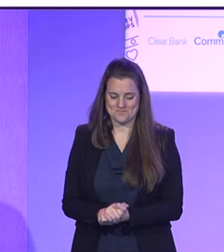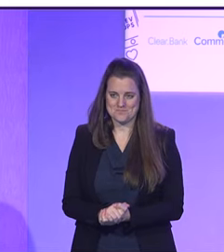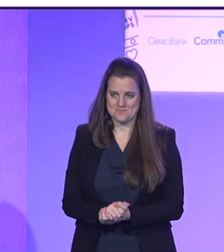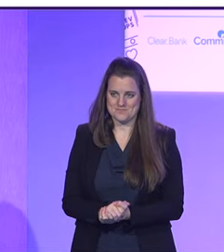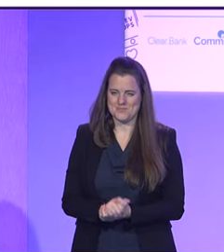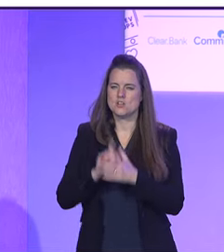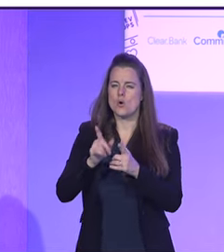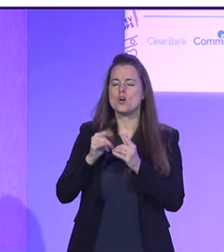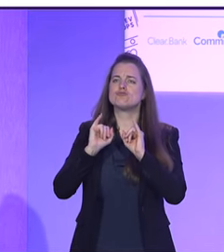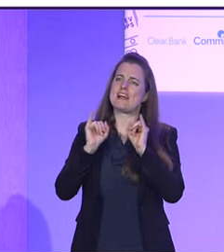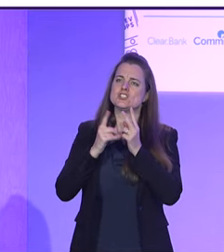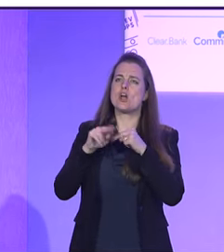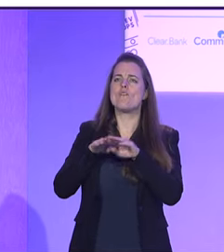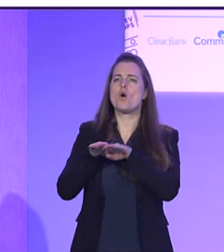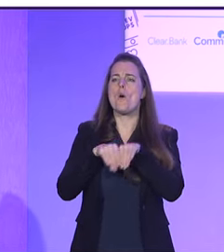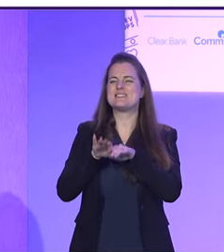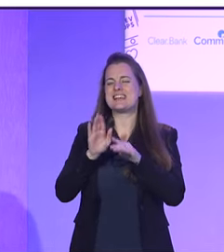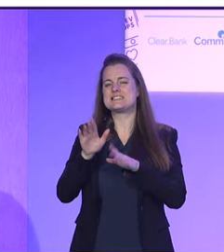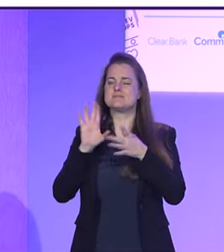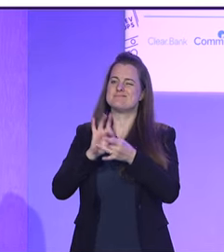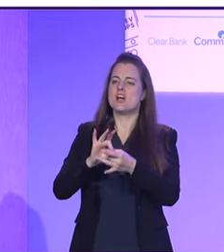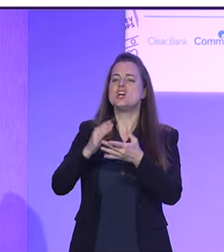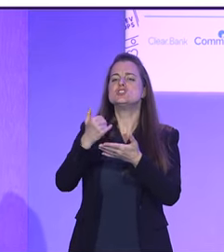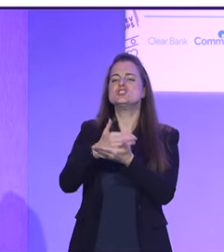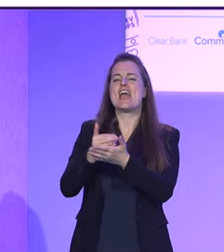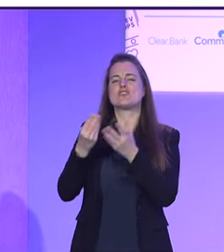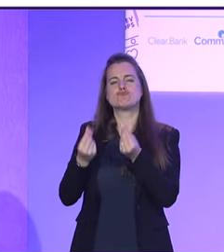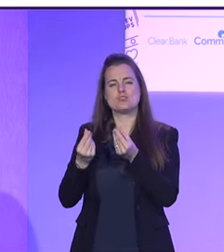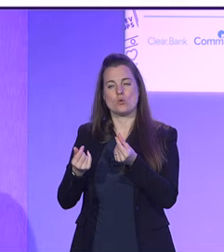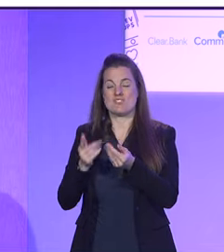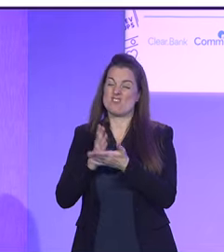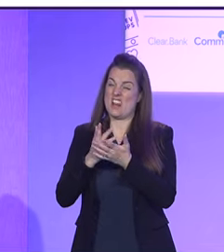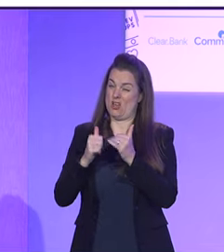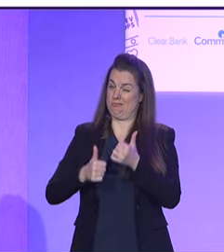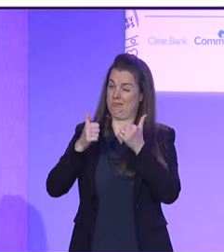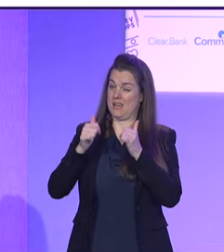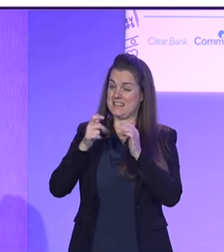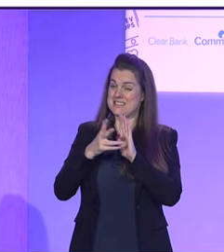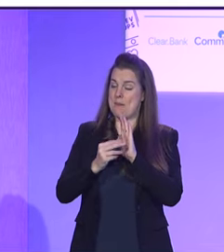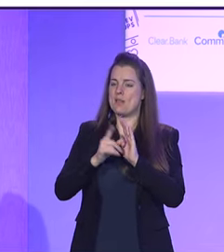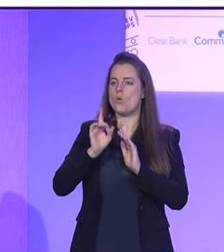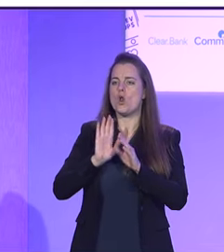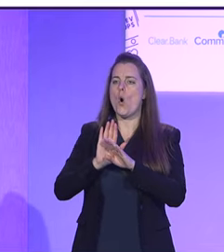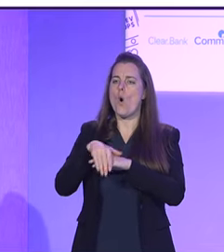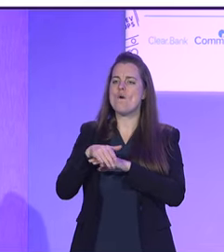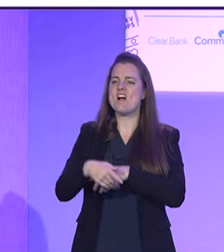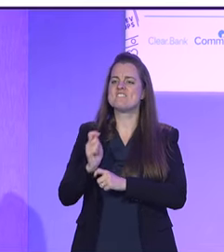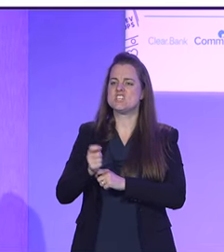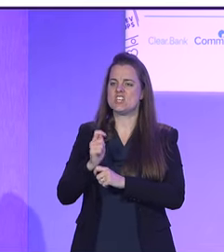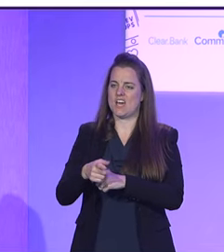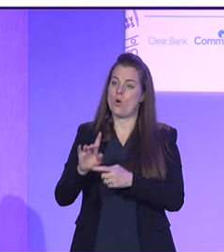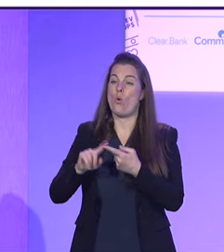shared resources. And I think the most visible example of this is overfishing, or maybe also drilling for